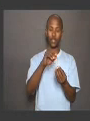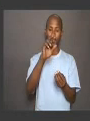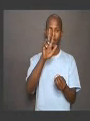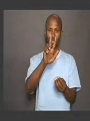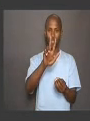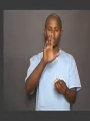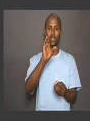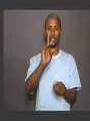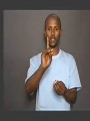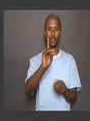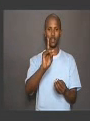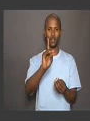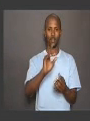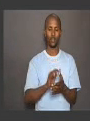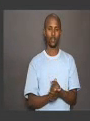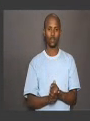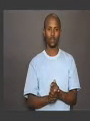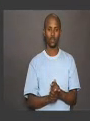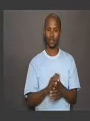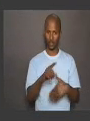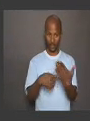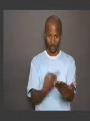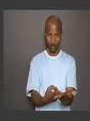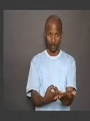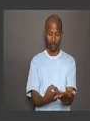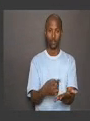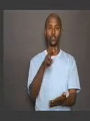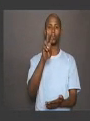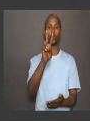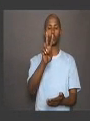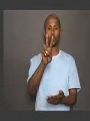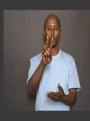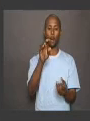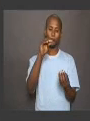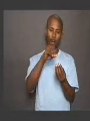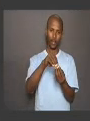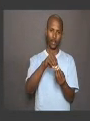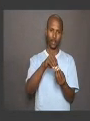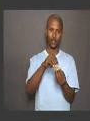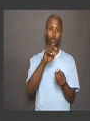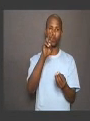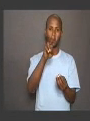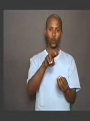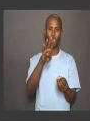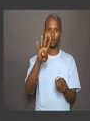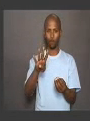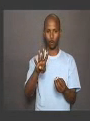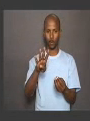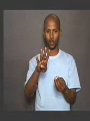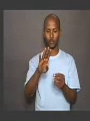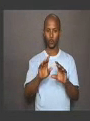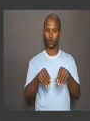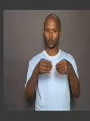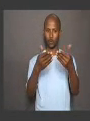3D. This is 2 plus 24, which